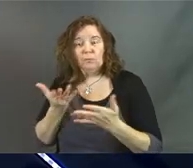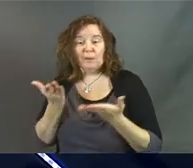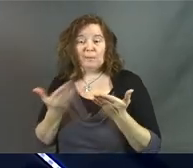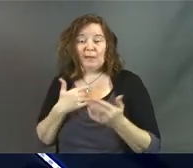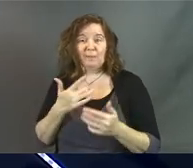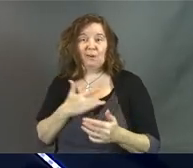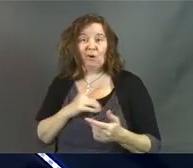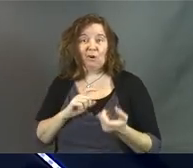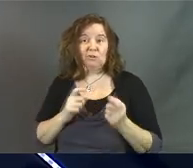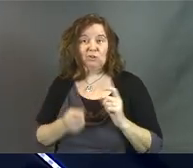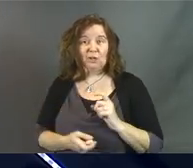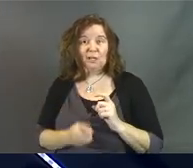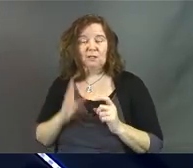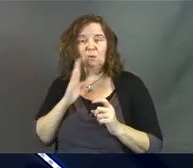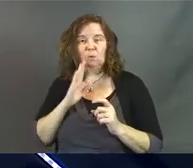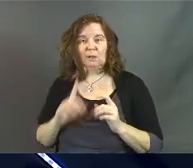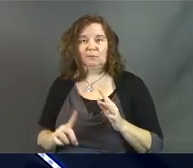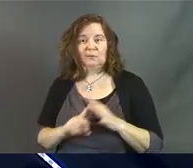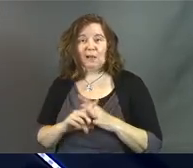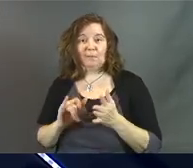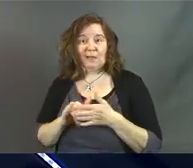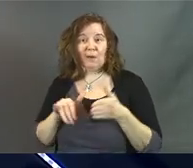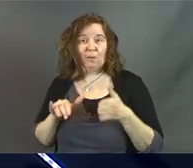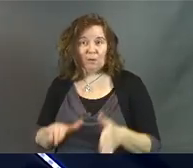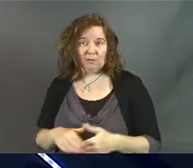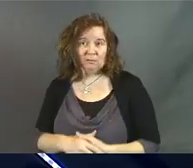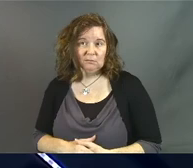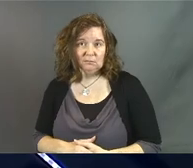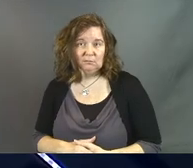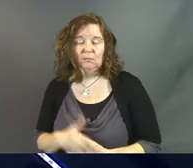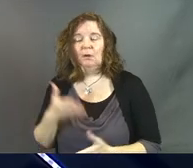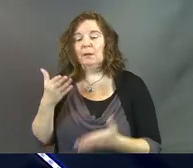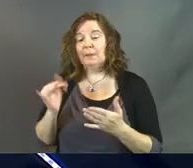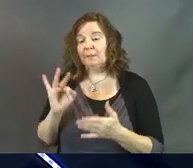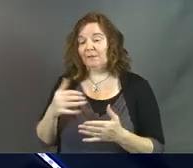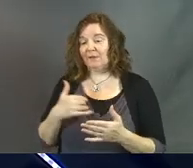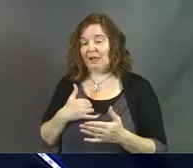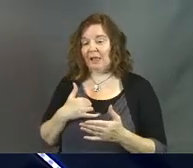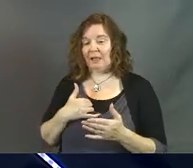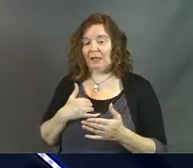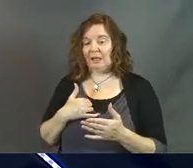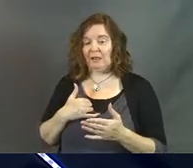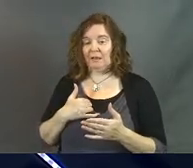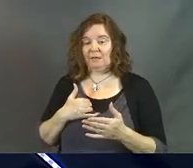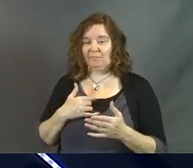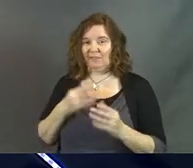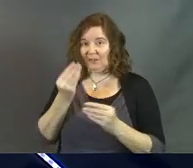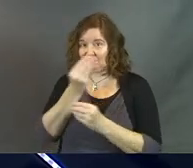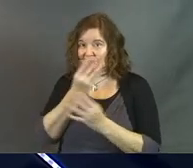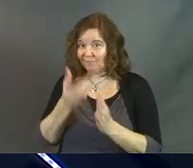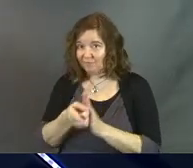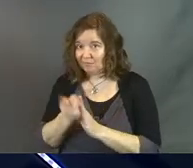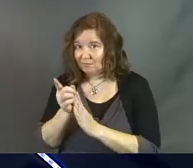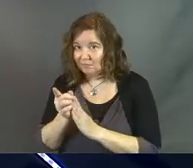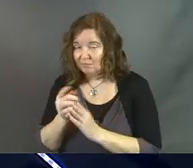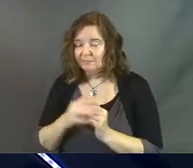maybe heart change is going to come like that. And maybe if I could just be an evangelist here for just a